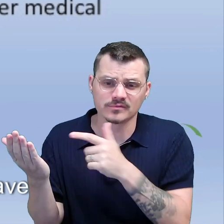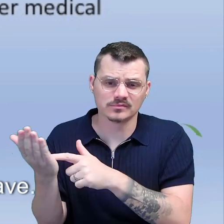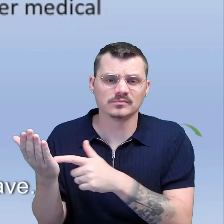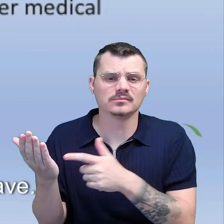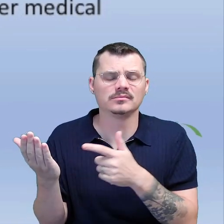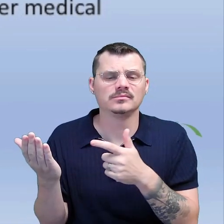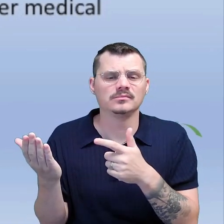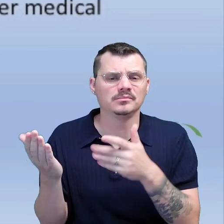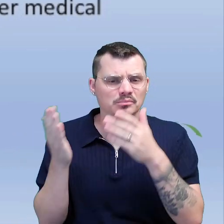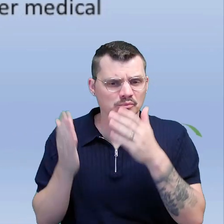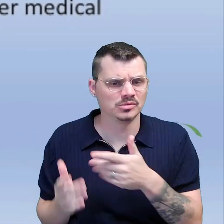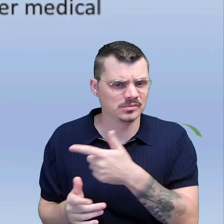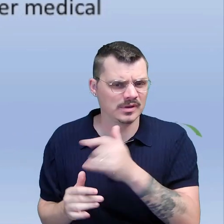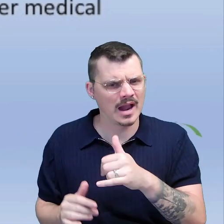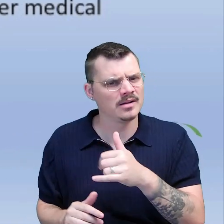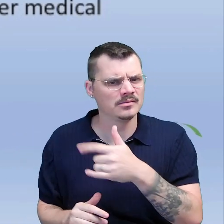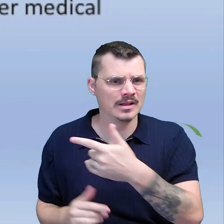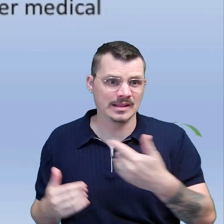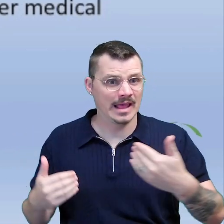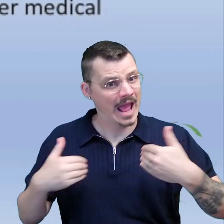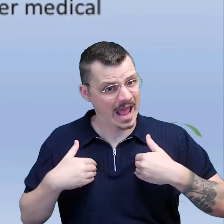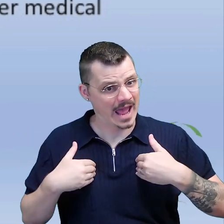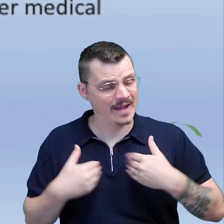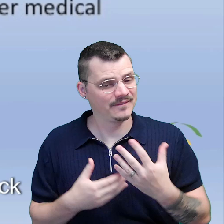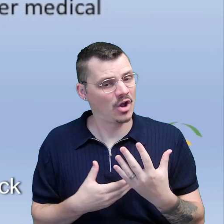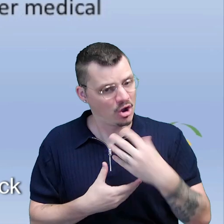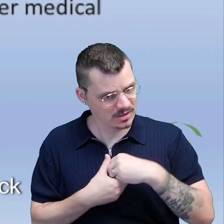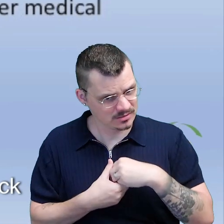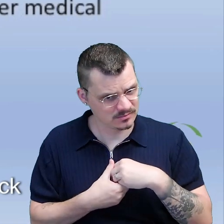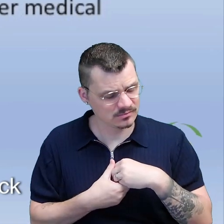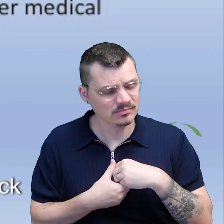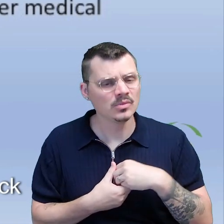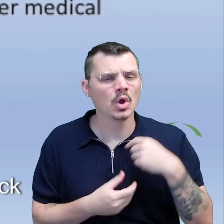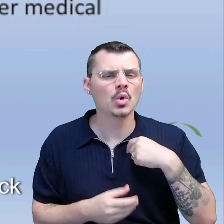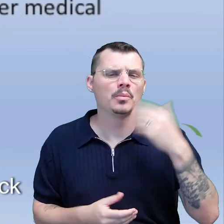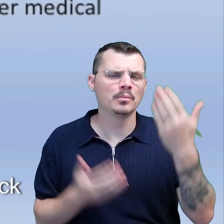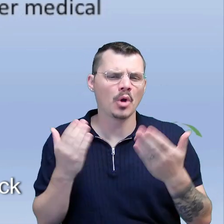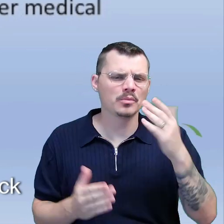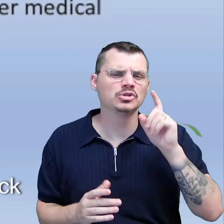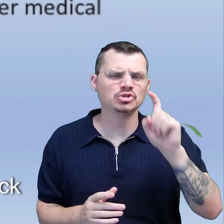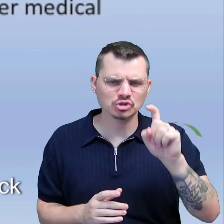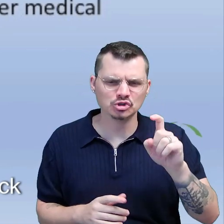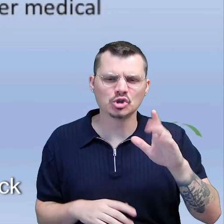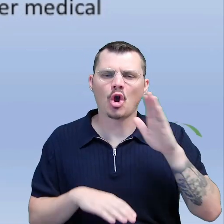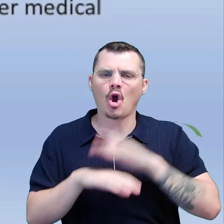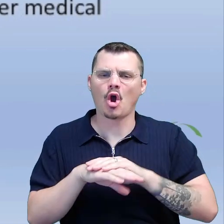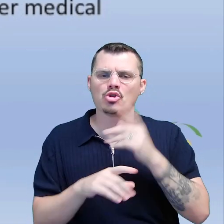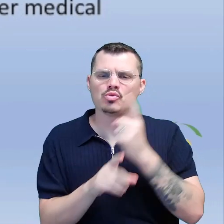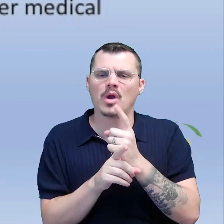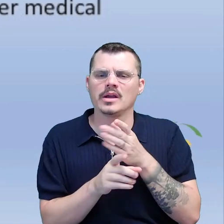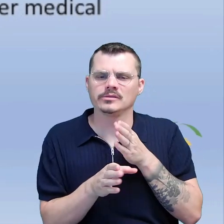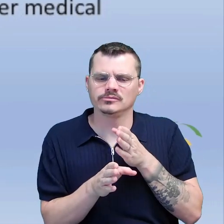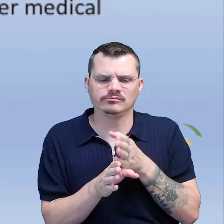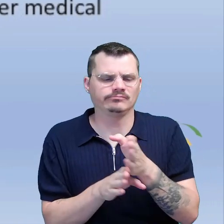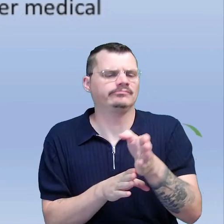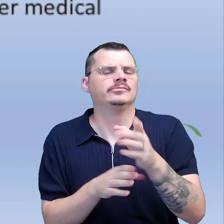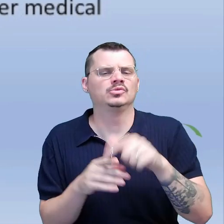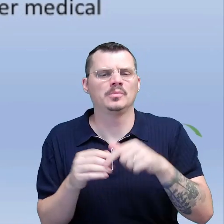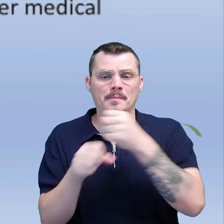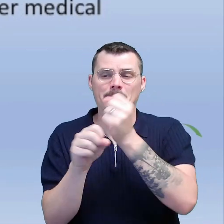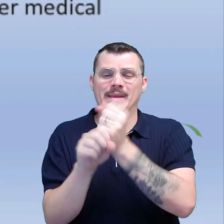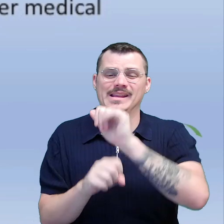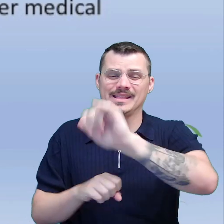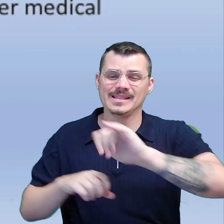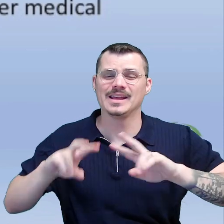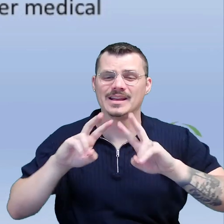that they have autism, we probably ought to get on the right track in terms of making that